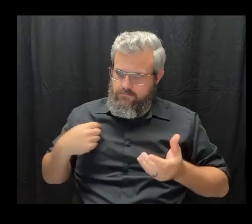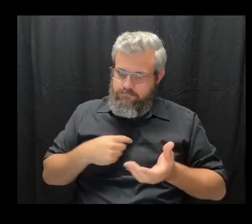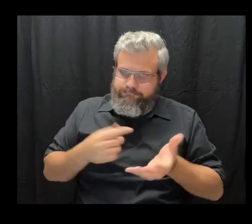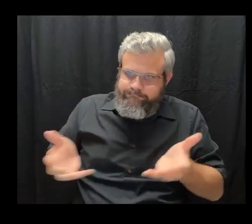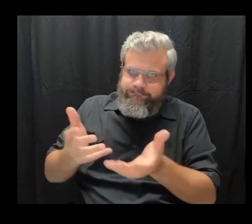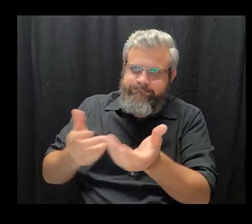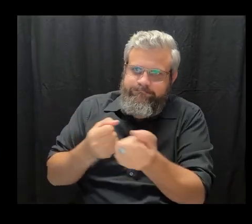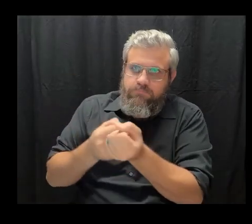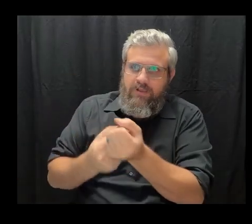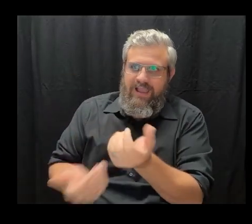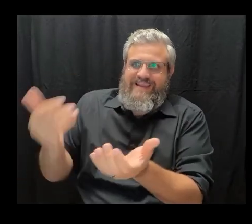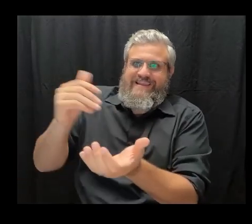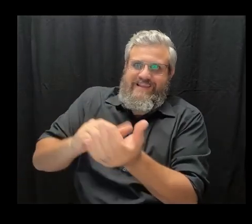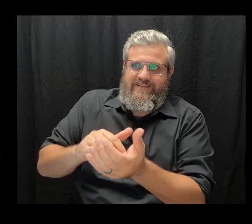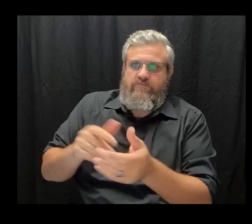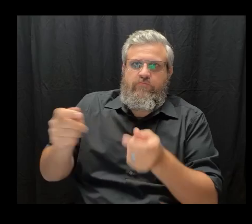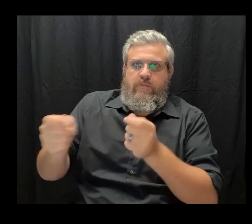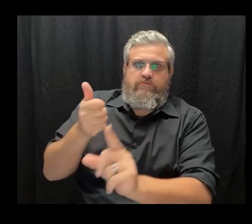in the future.